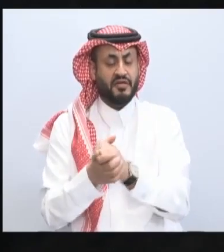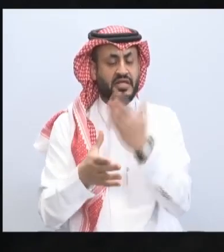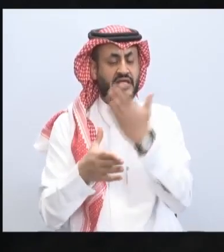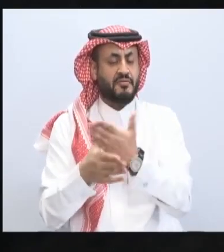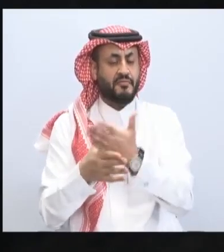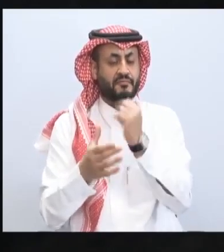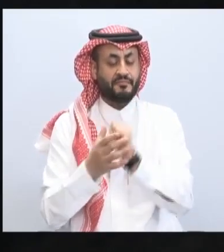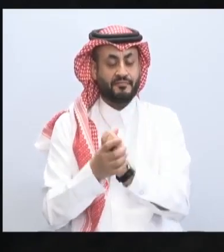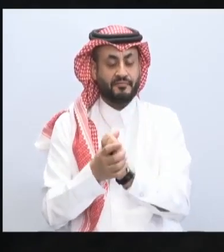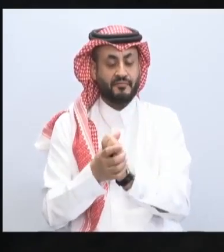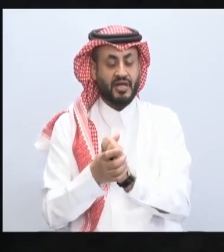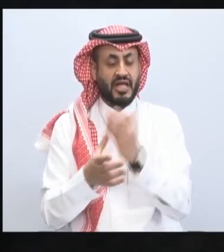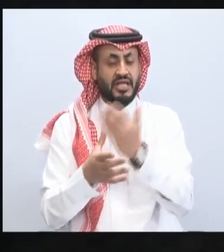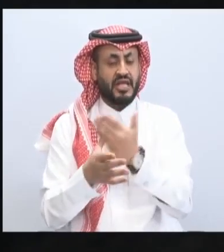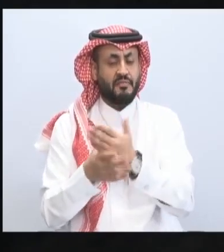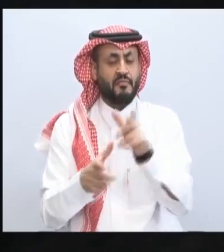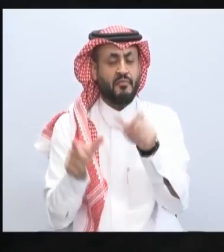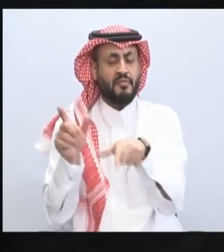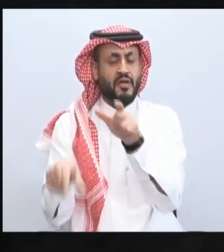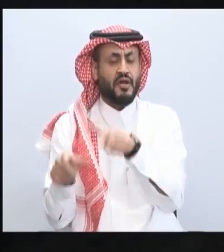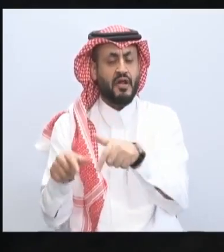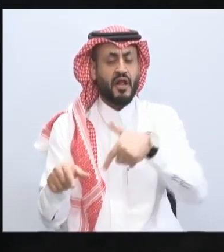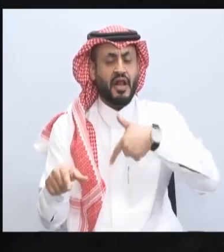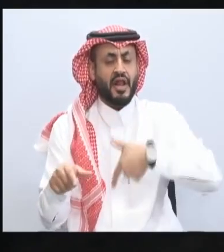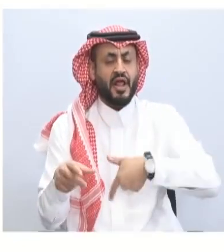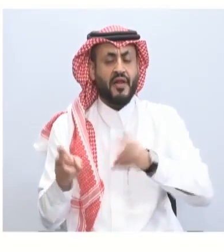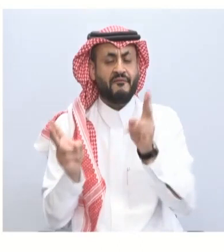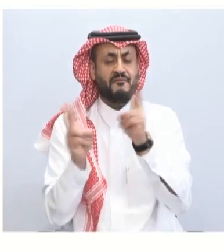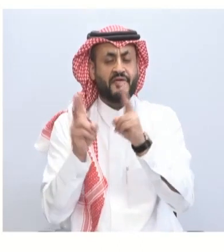why. Why do people need face-to-face contact?